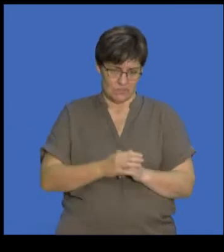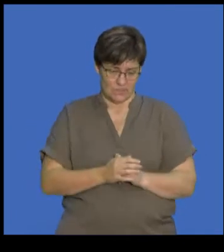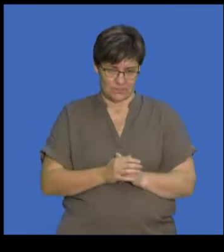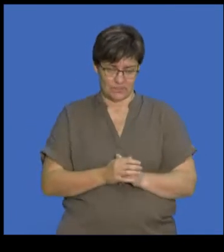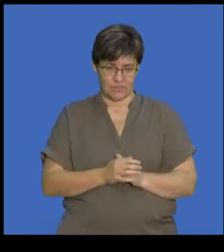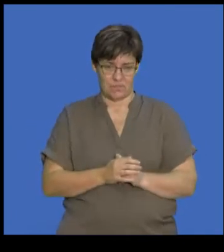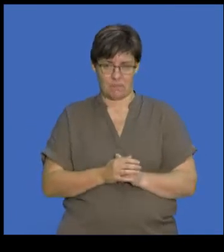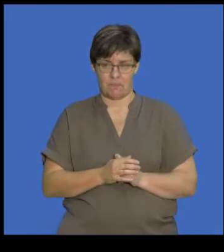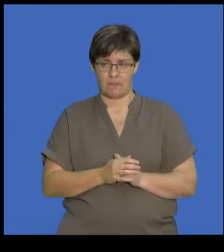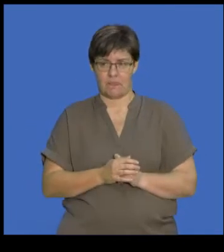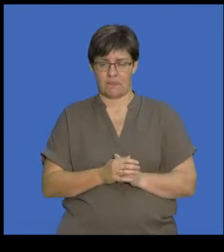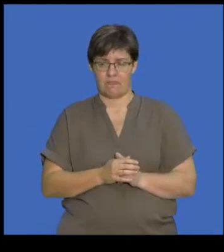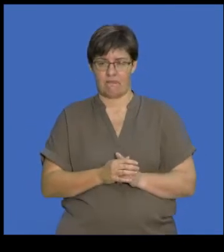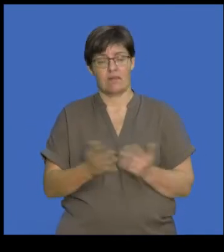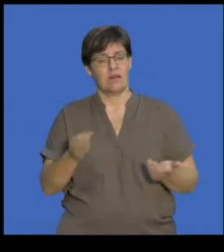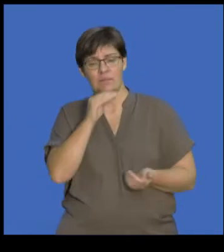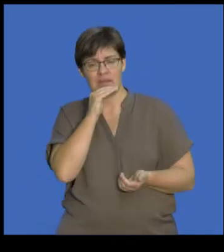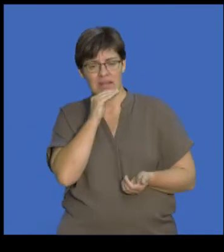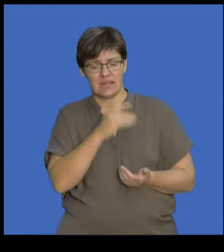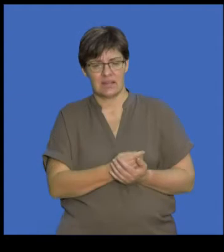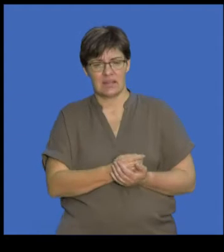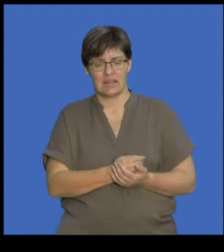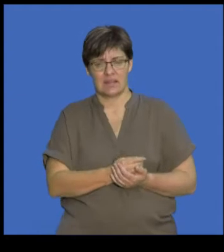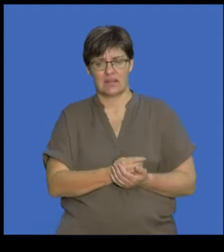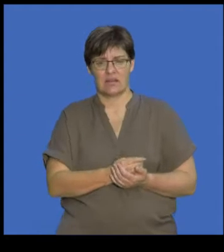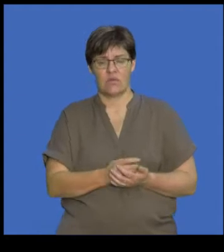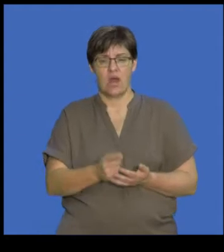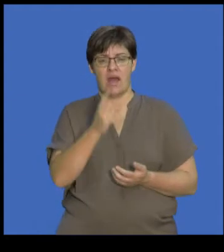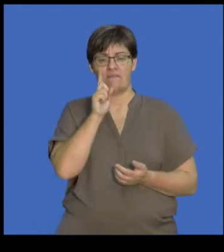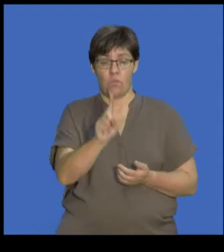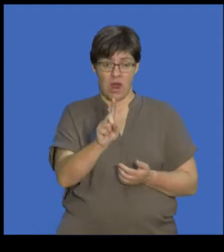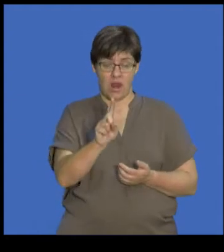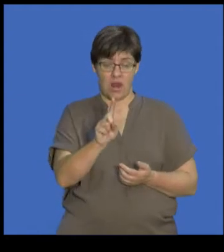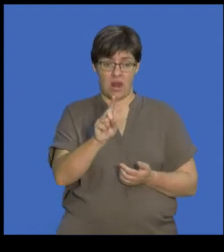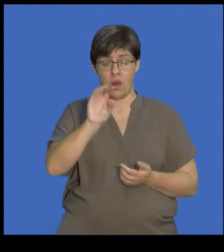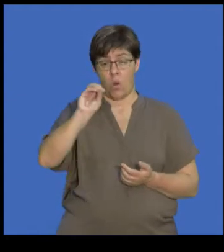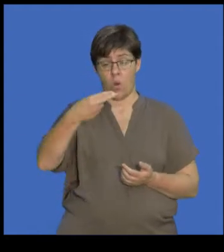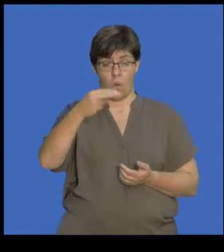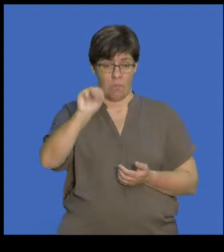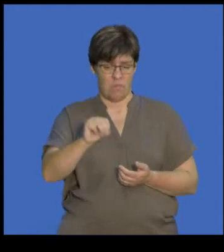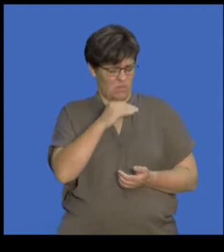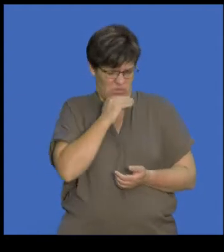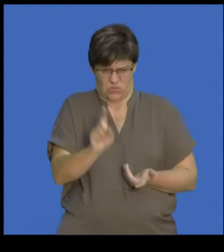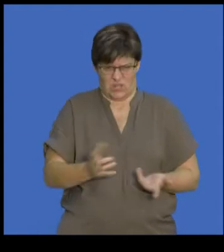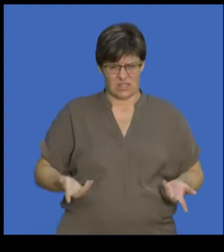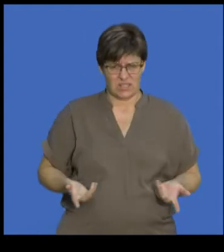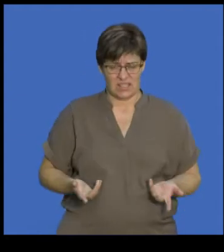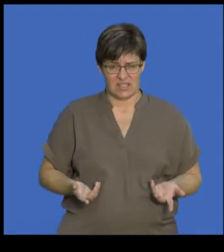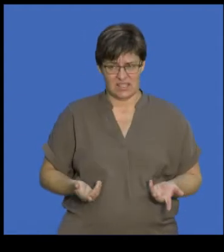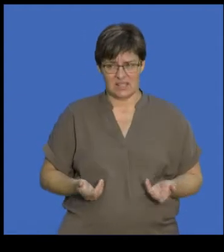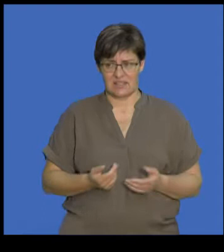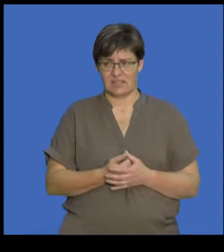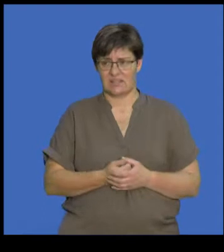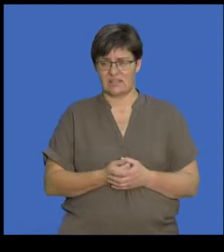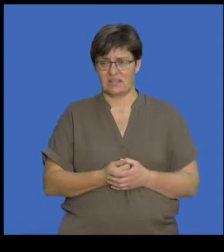the resistance. So in other words, if we have 1 ohm, for argument's sake, what do we mean? Okay, that's the symbol for